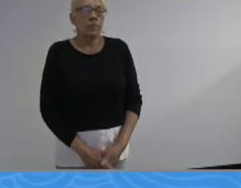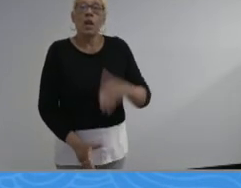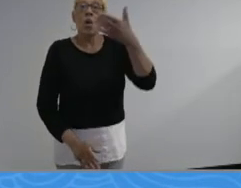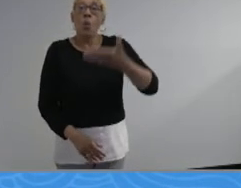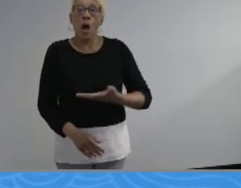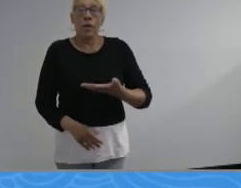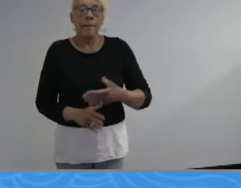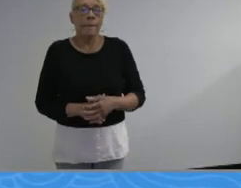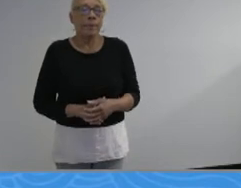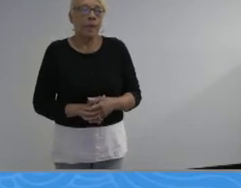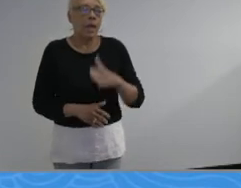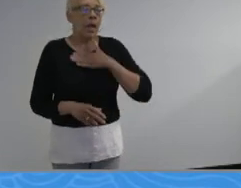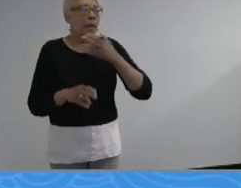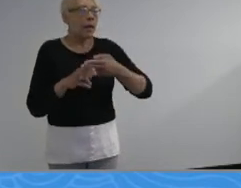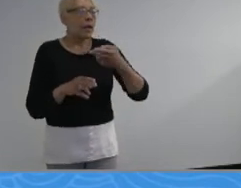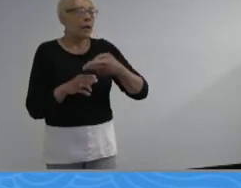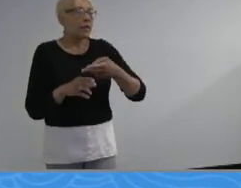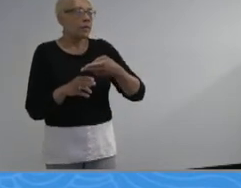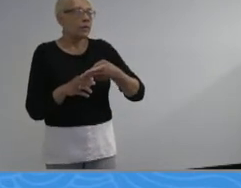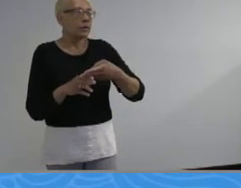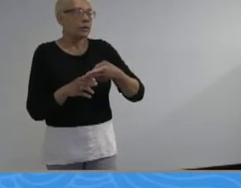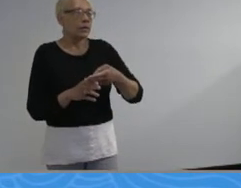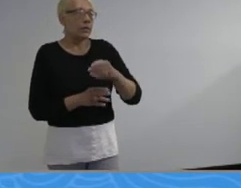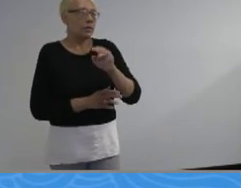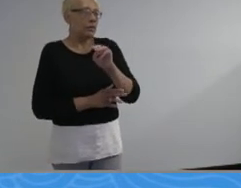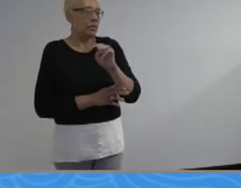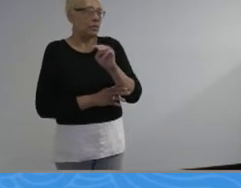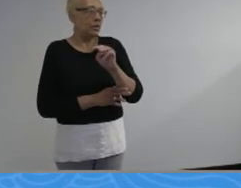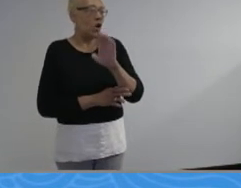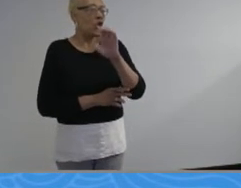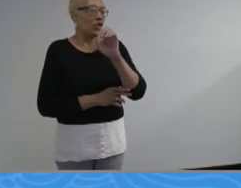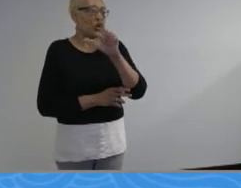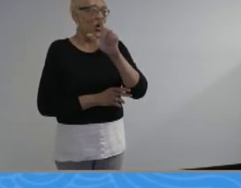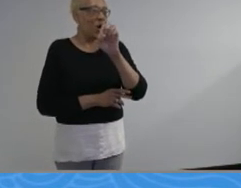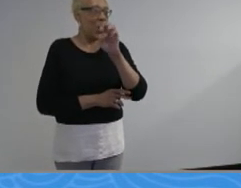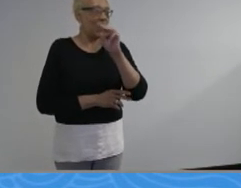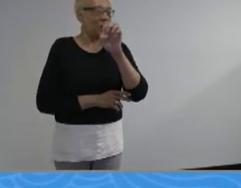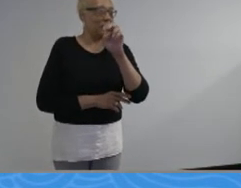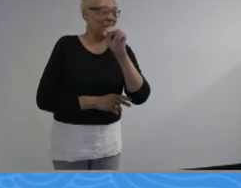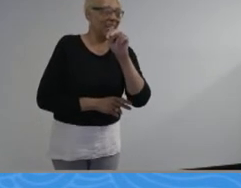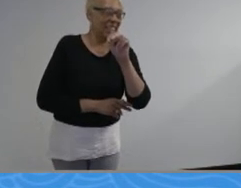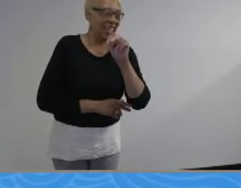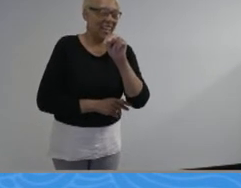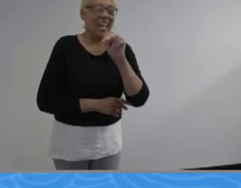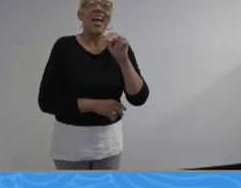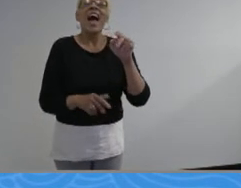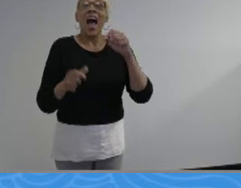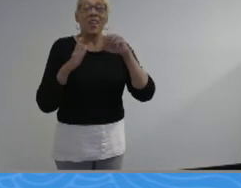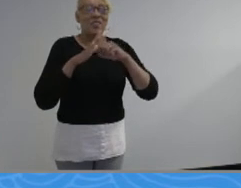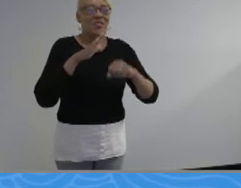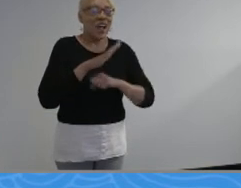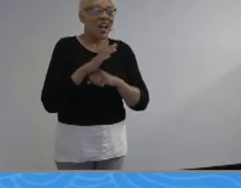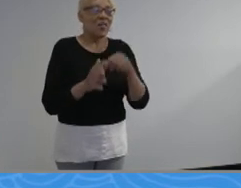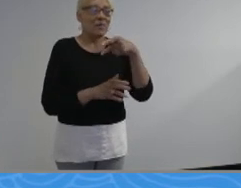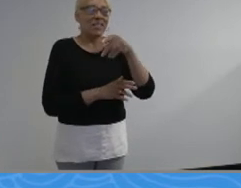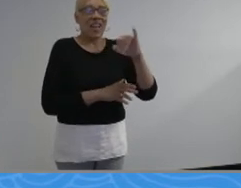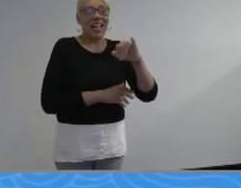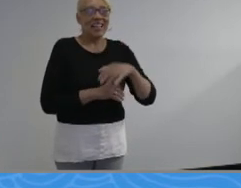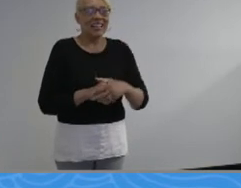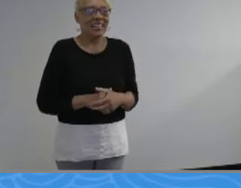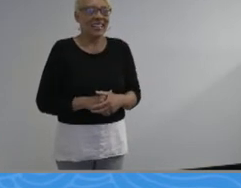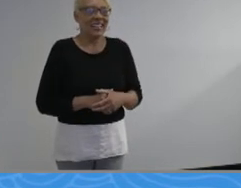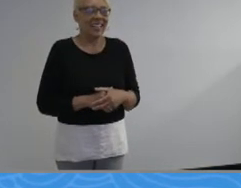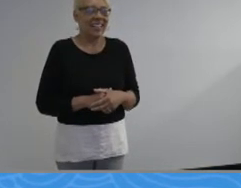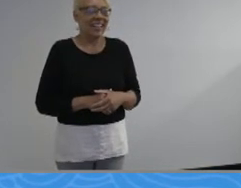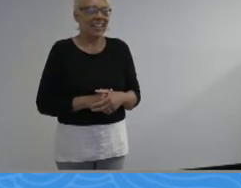Welcome. My name is Malaya Fipule Aito Malatai Coleman. I'm a founder of the Pacific Island Education